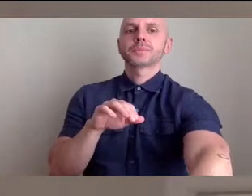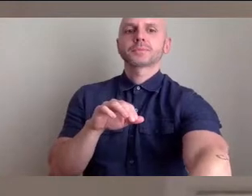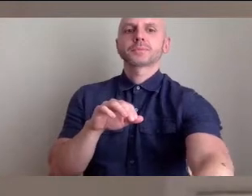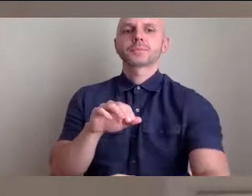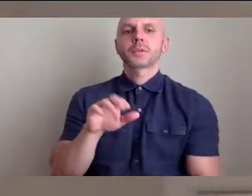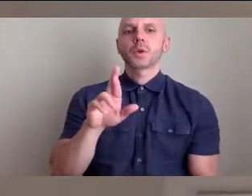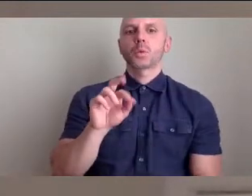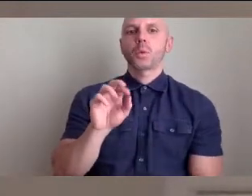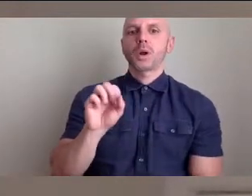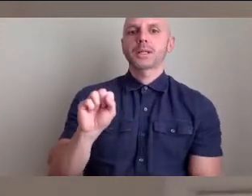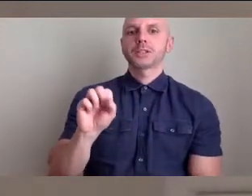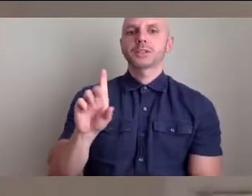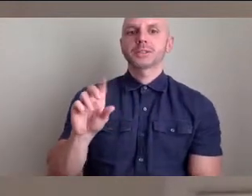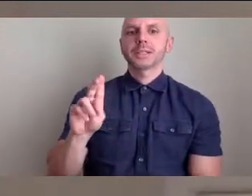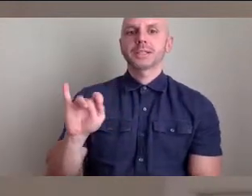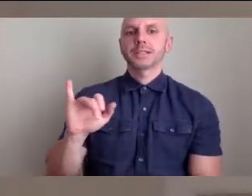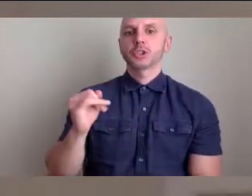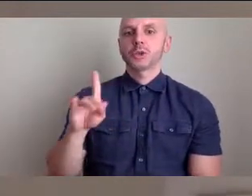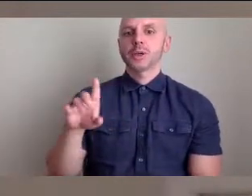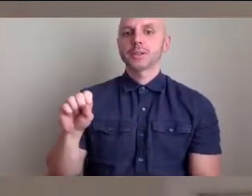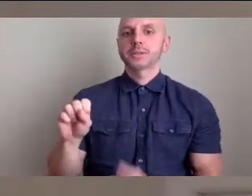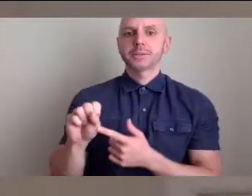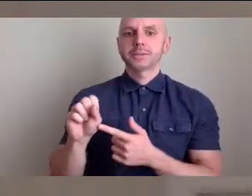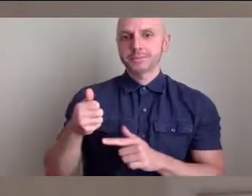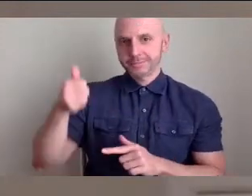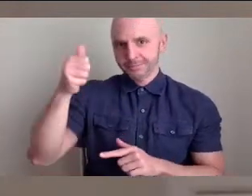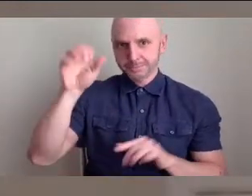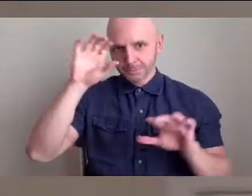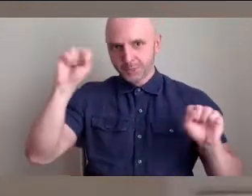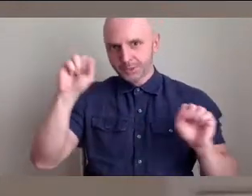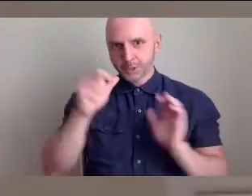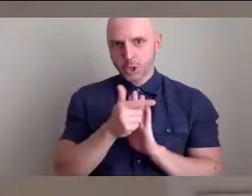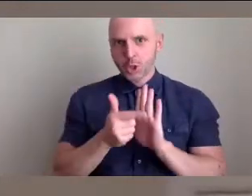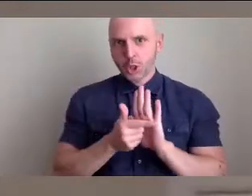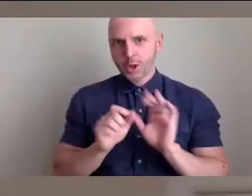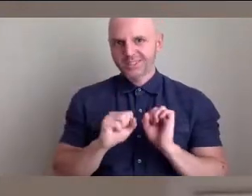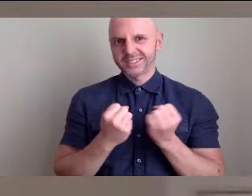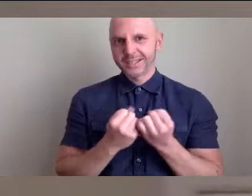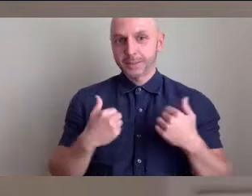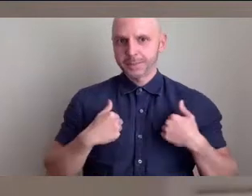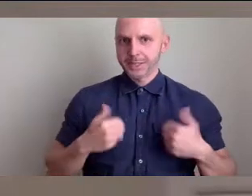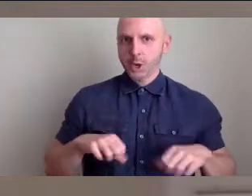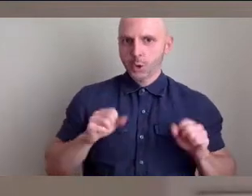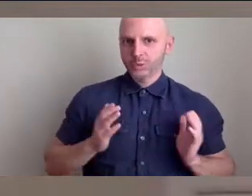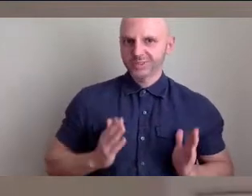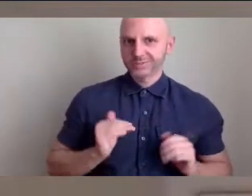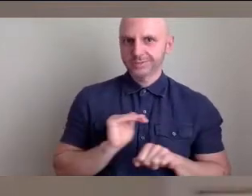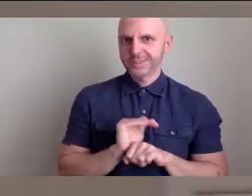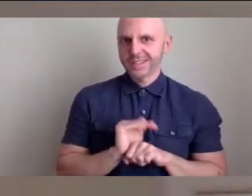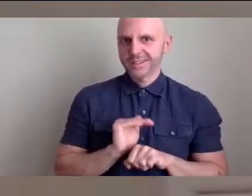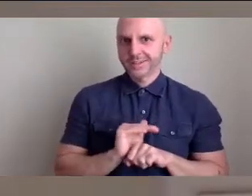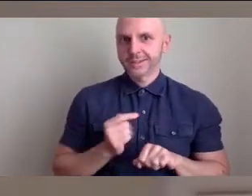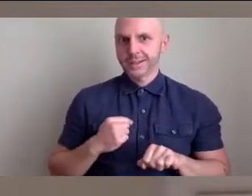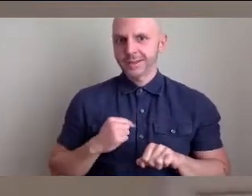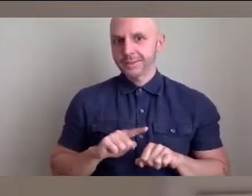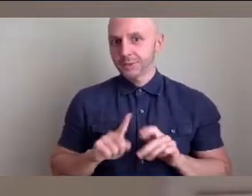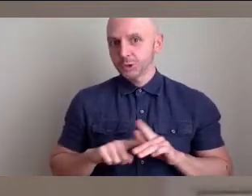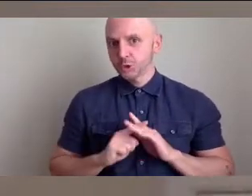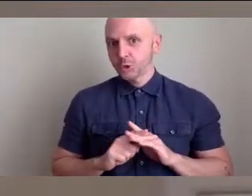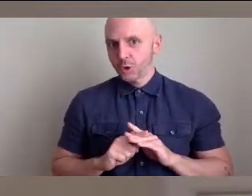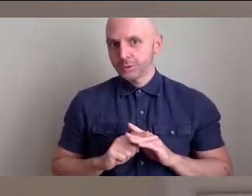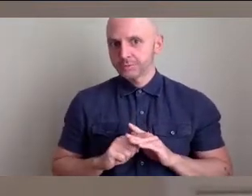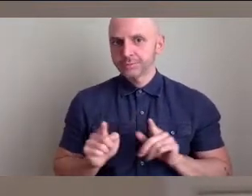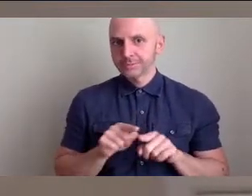Law Student Society, or LSS, and I'll be your host this evening. I'd like to start by giving a special welcome to all